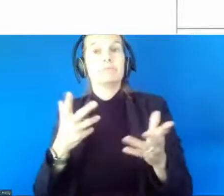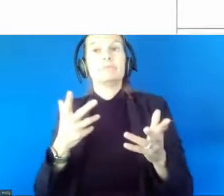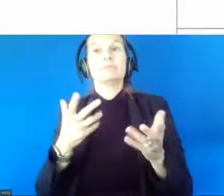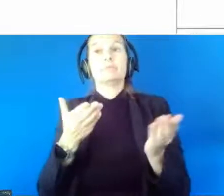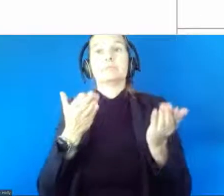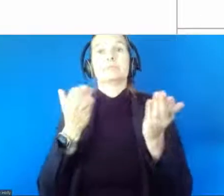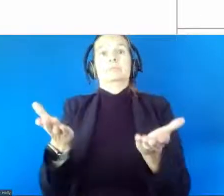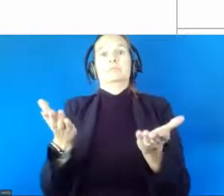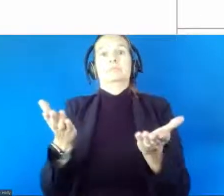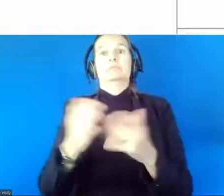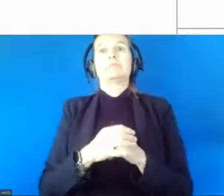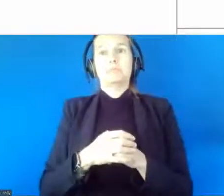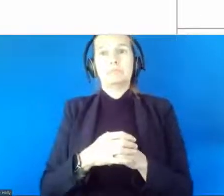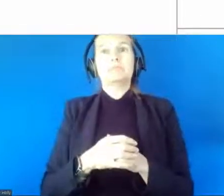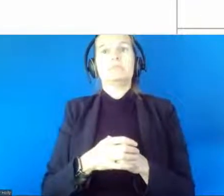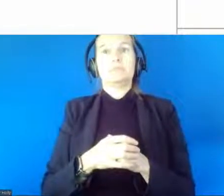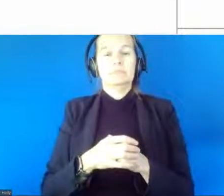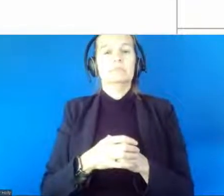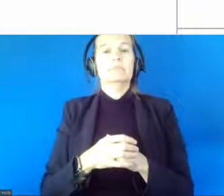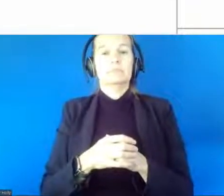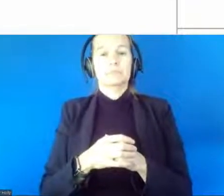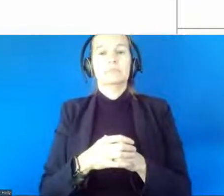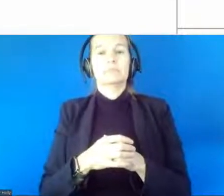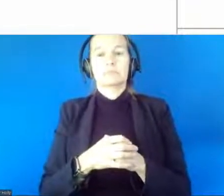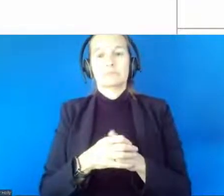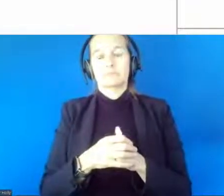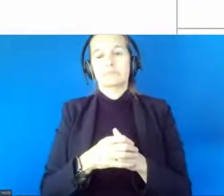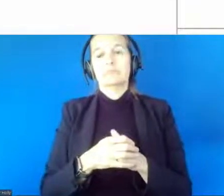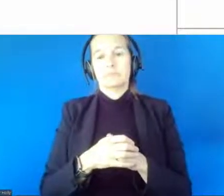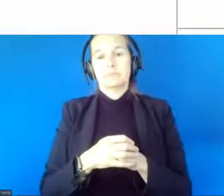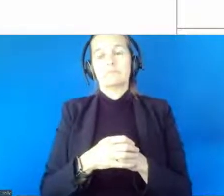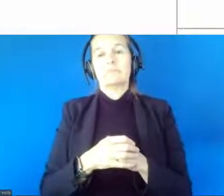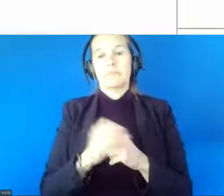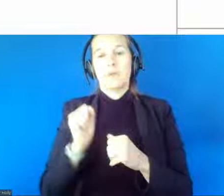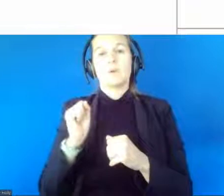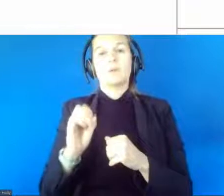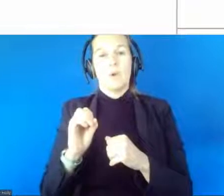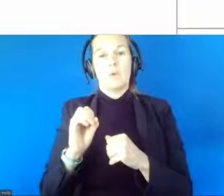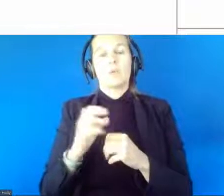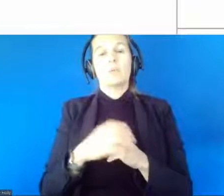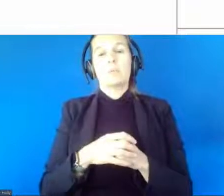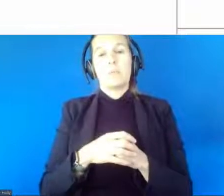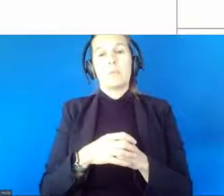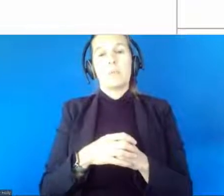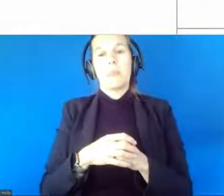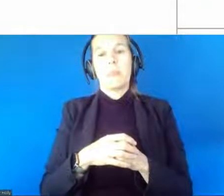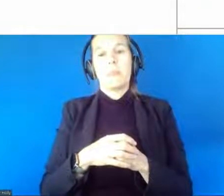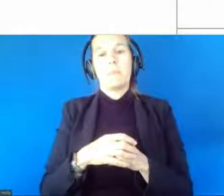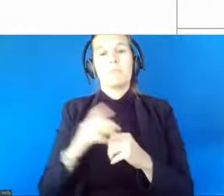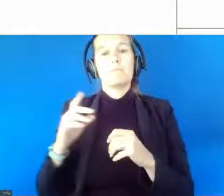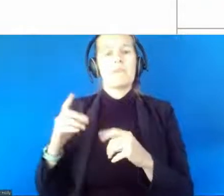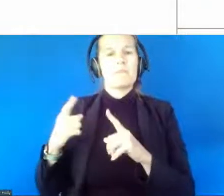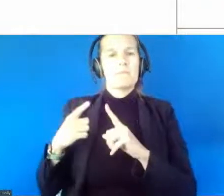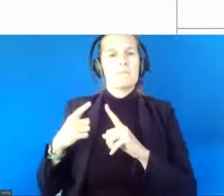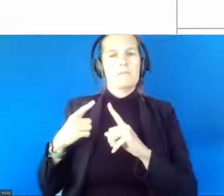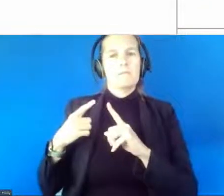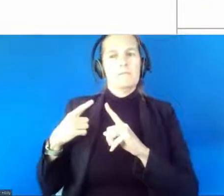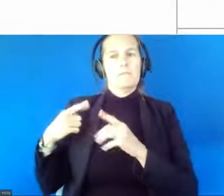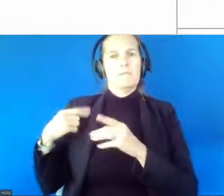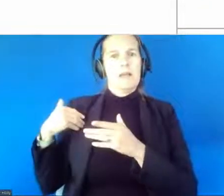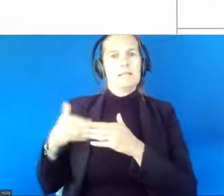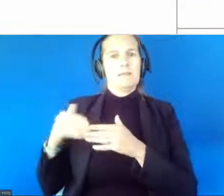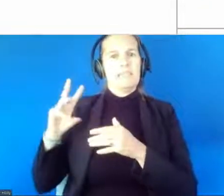As of, let me just see something here. So as of the 6th,